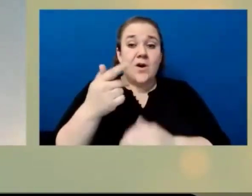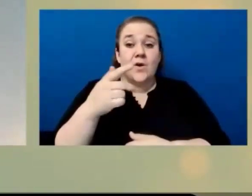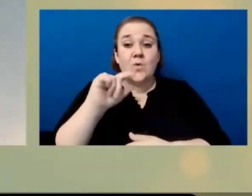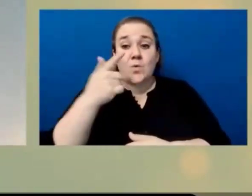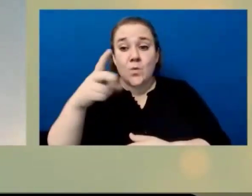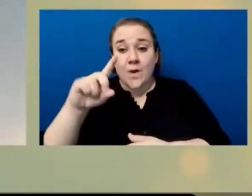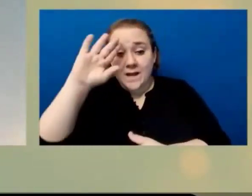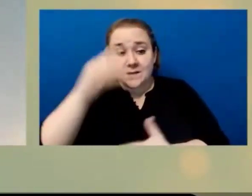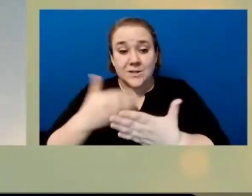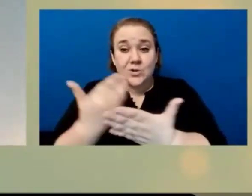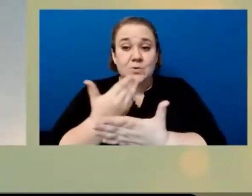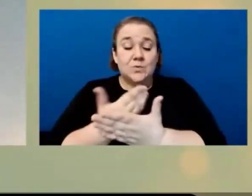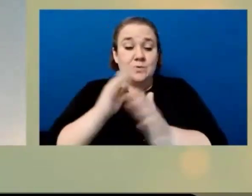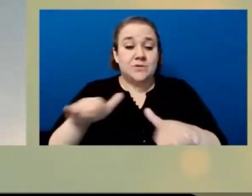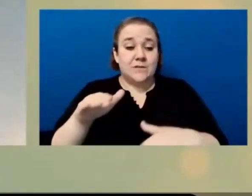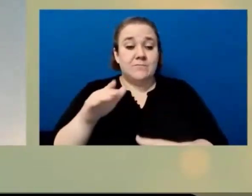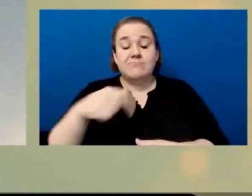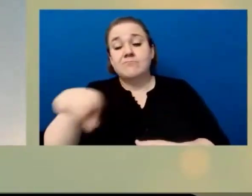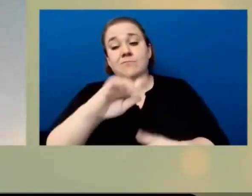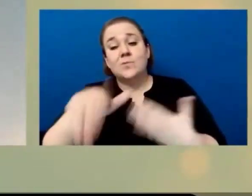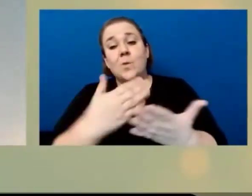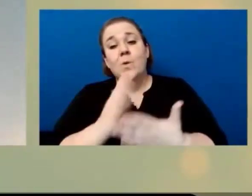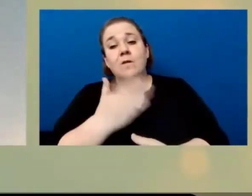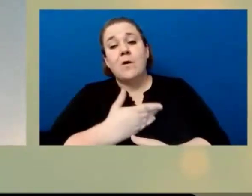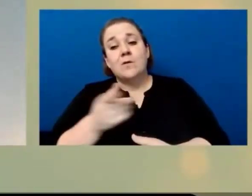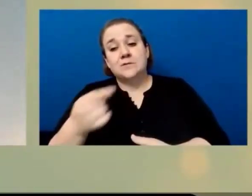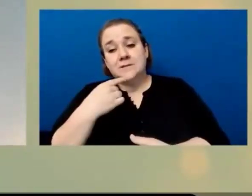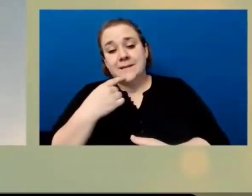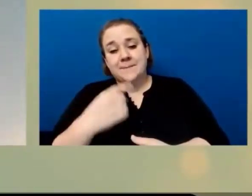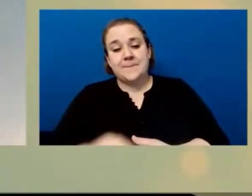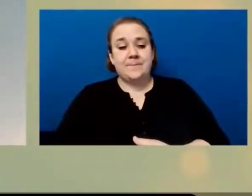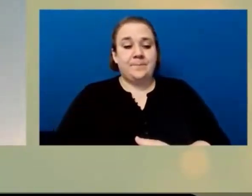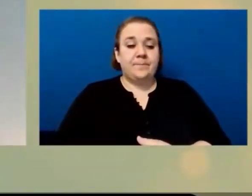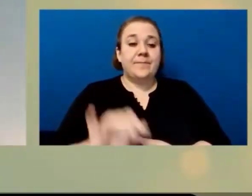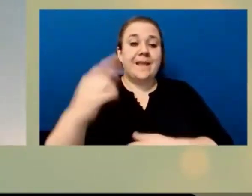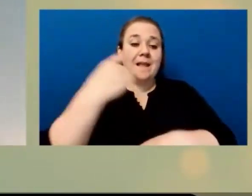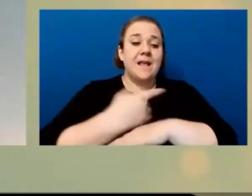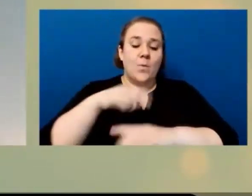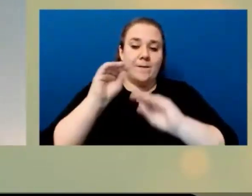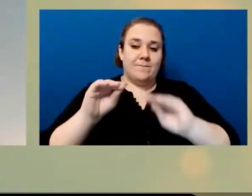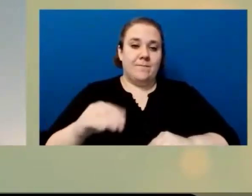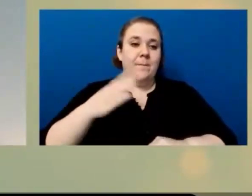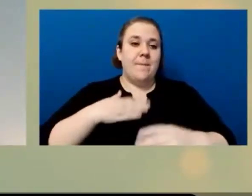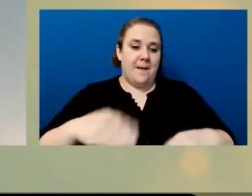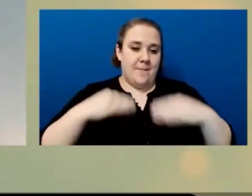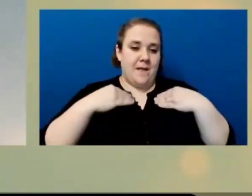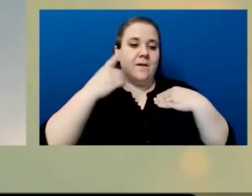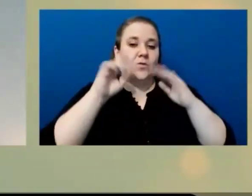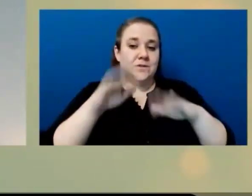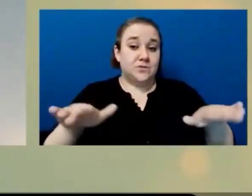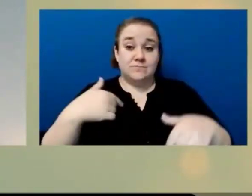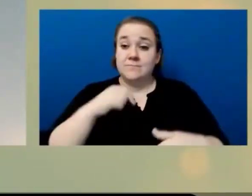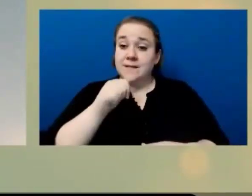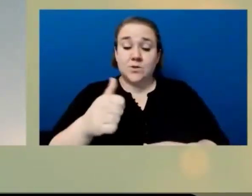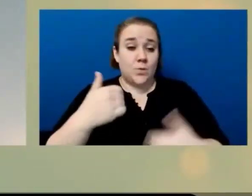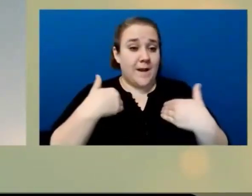I ask, pointing to her crochet hook. Yes, she can, but first things first. Before we learn